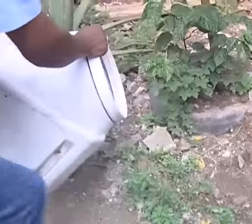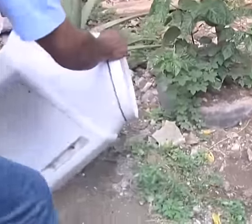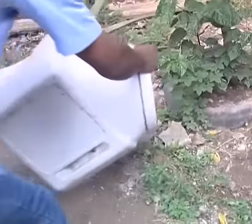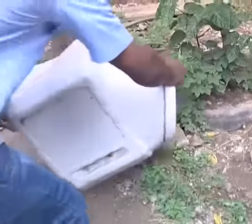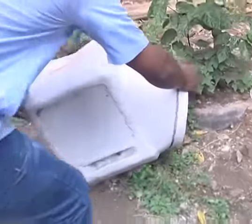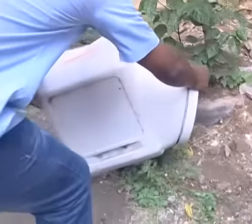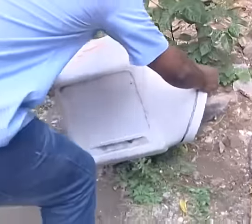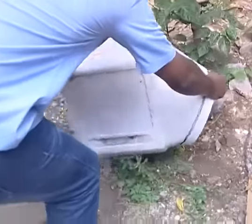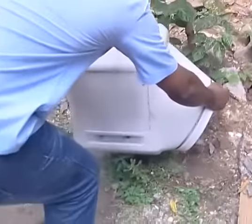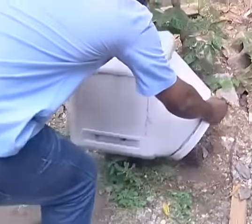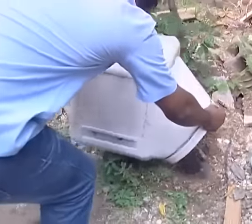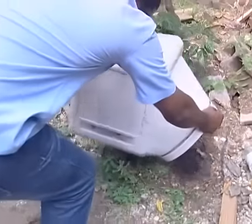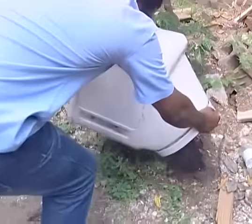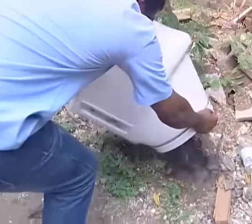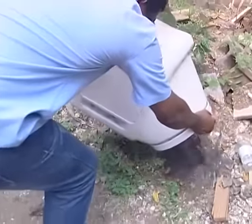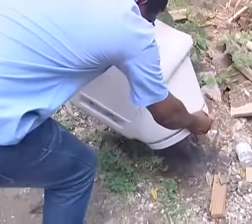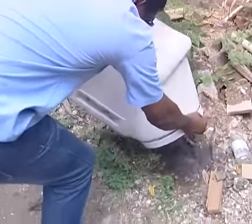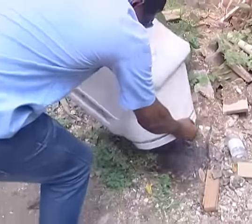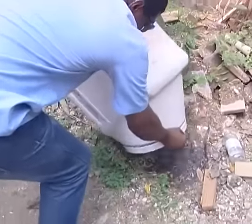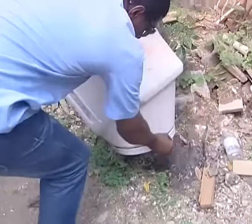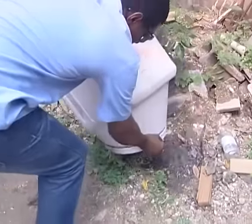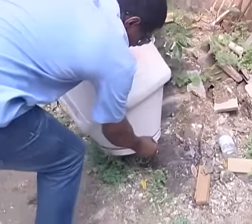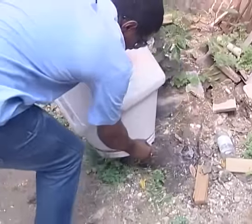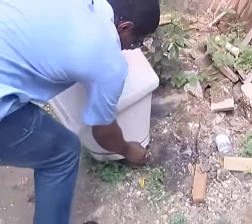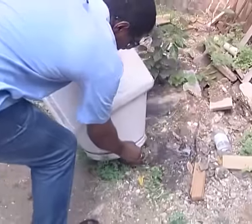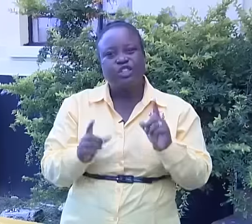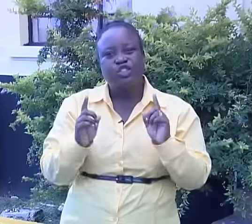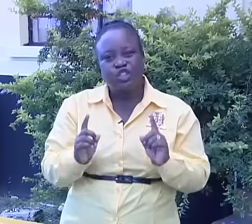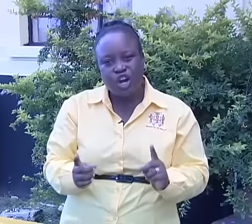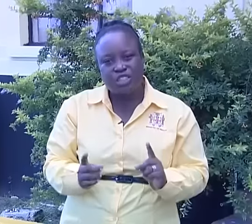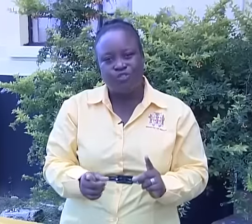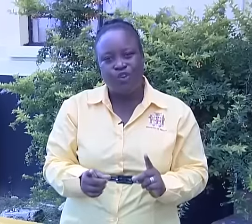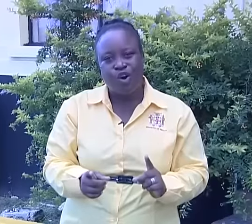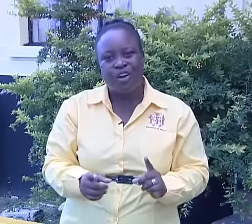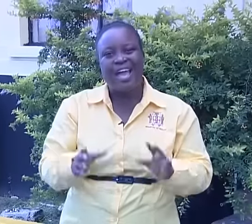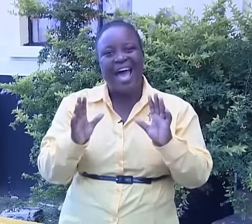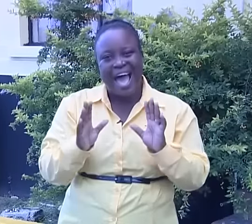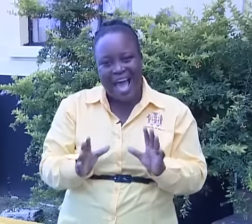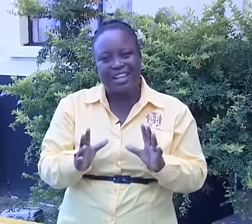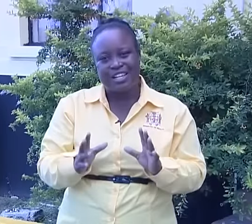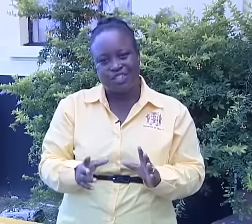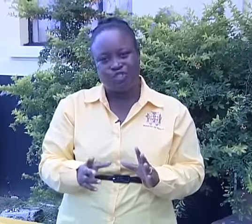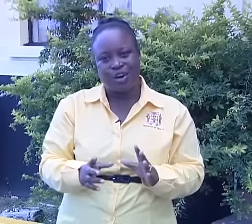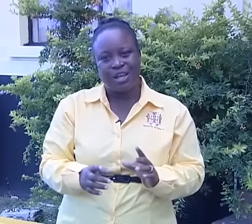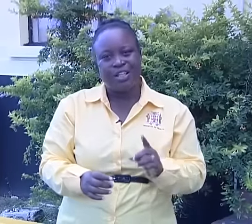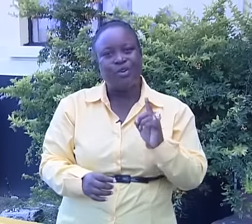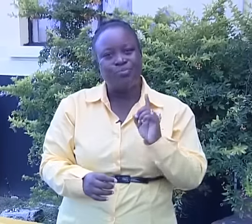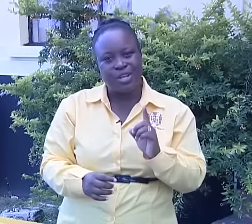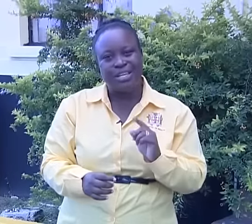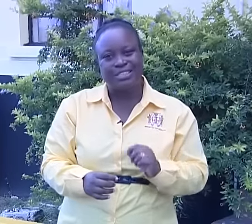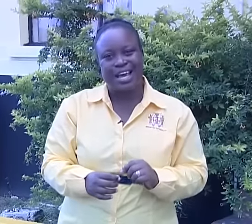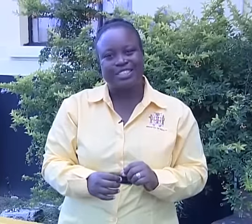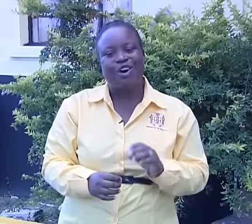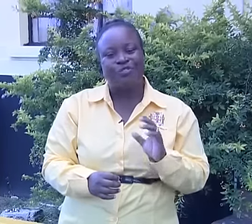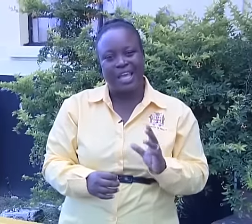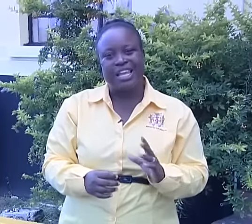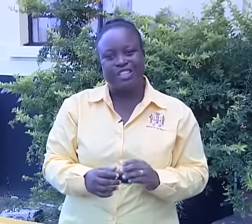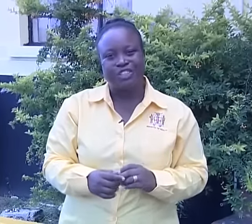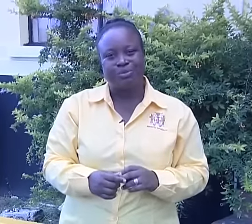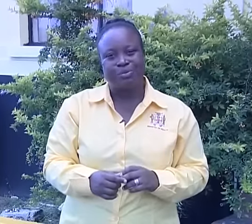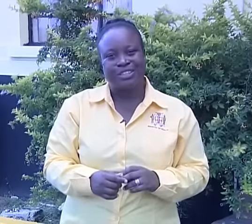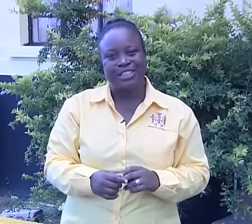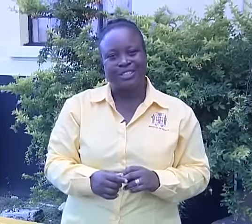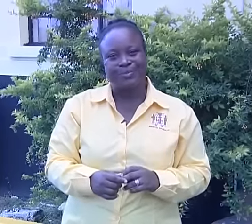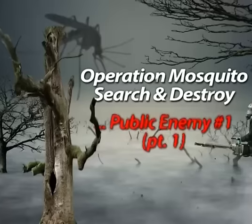What is the habit we want you to develop? Once every week, search for and destroy the breeding sites of the